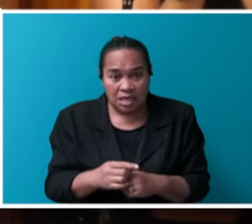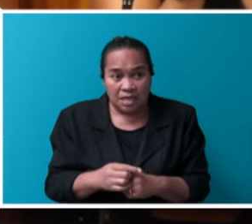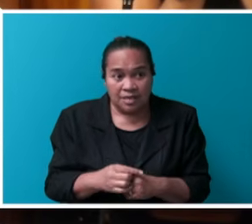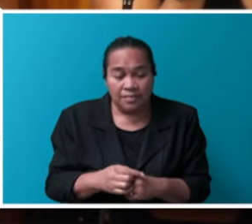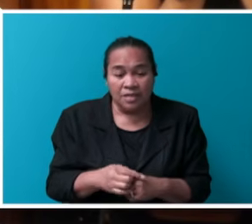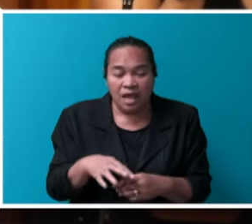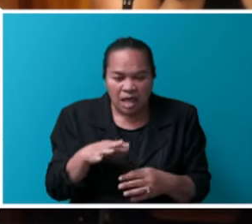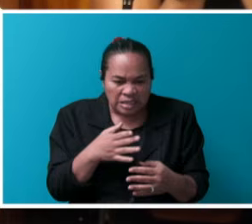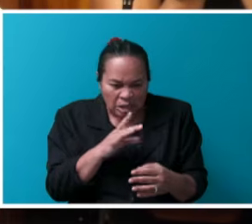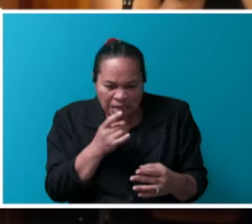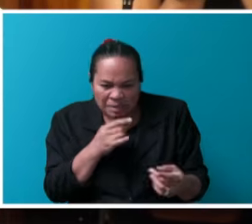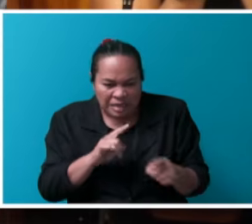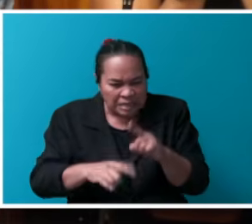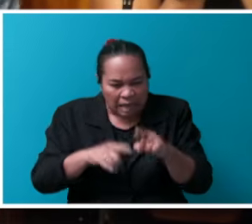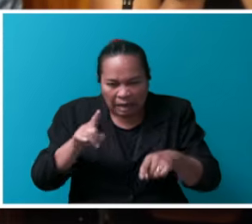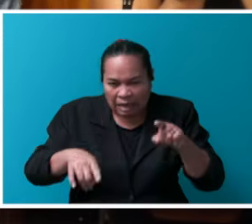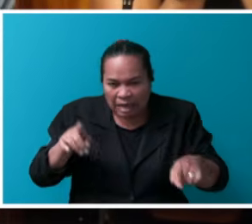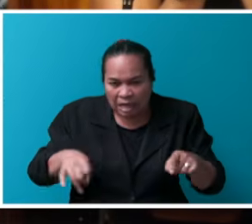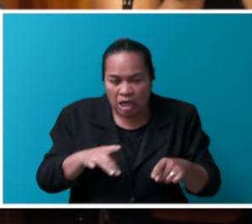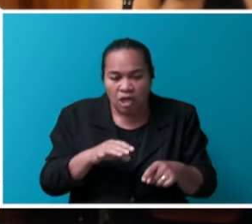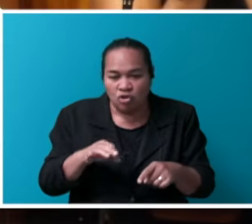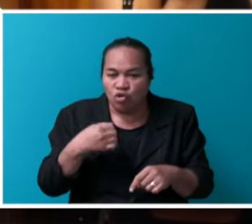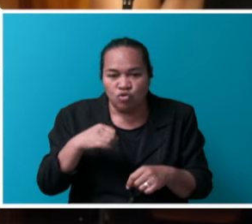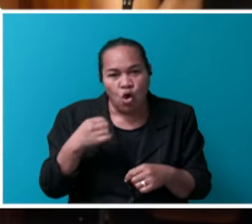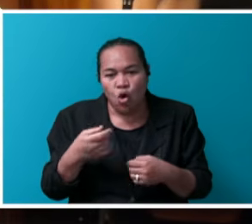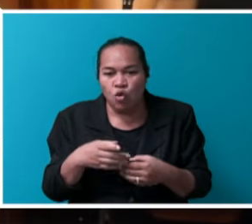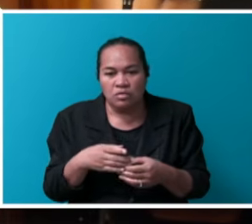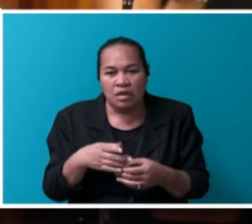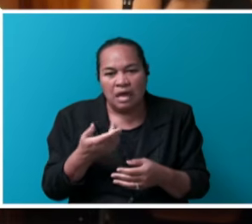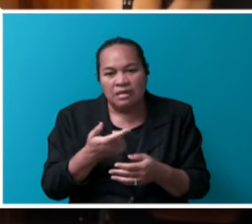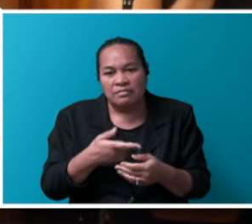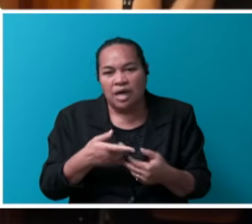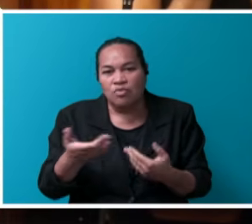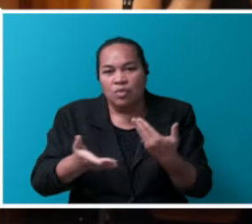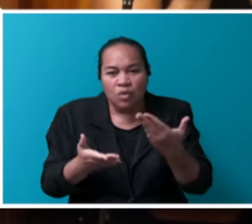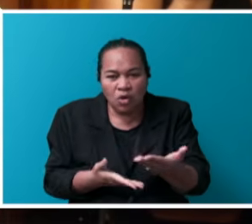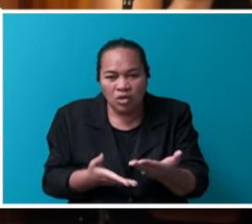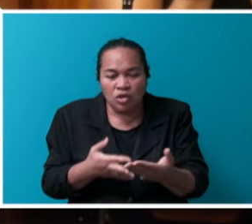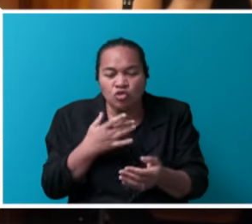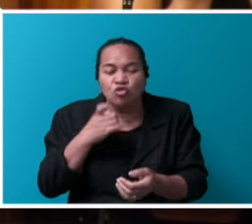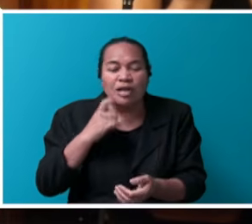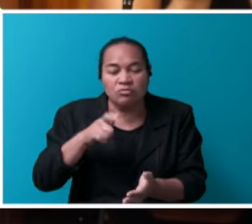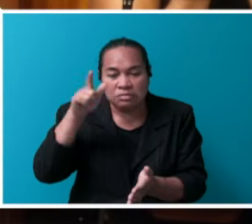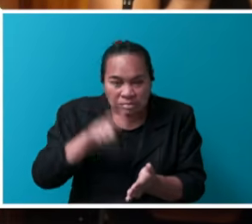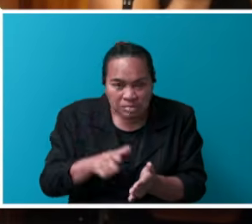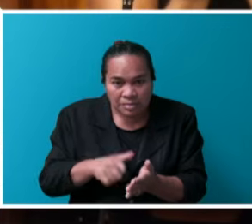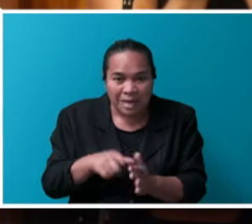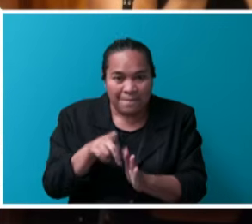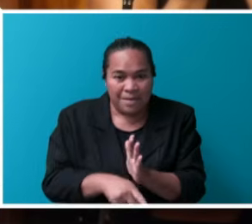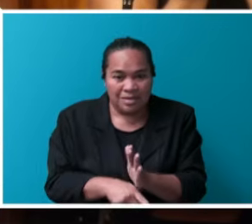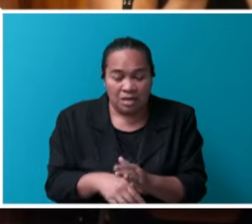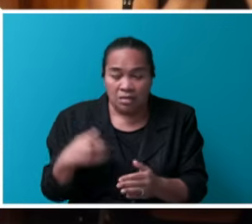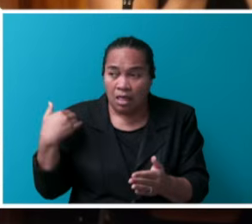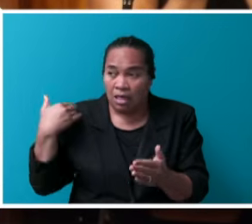inefficiencies creep in, and there is lack of incentives to bring down prices. While over the years, these protections have been